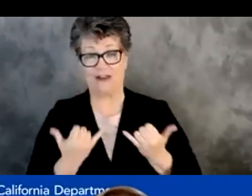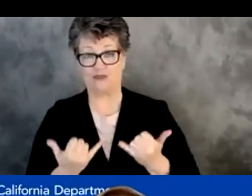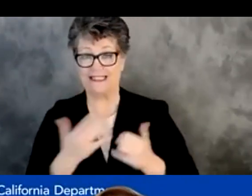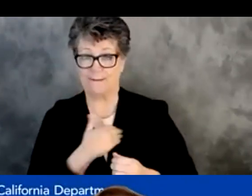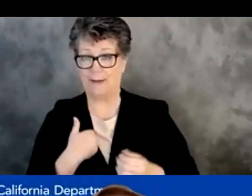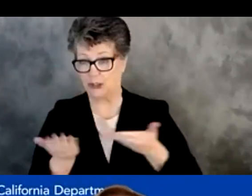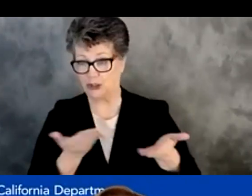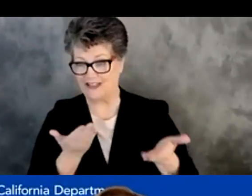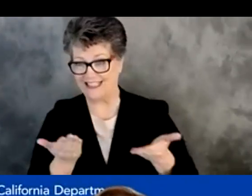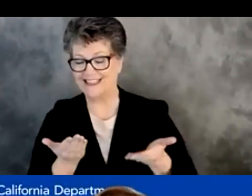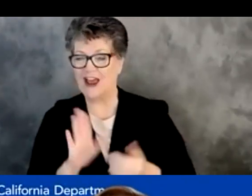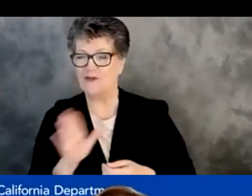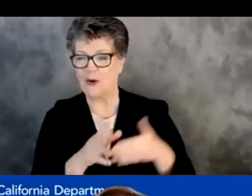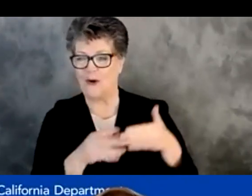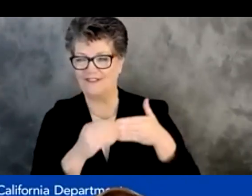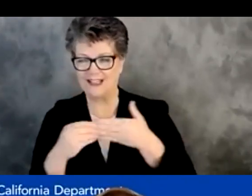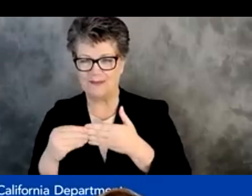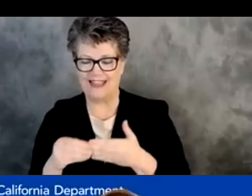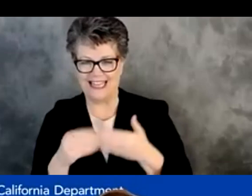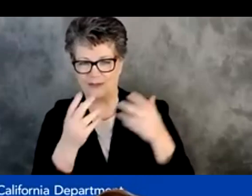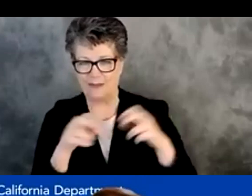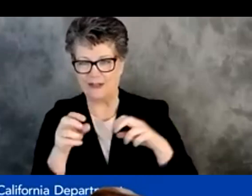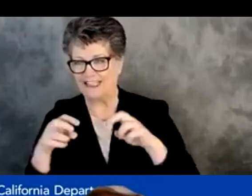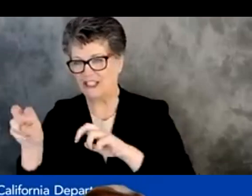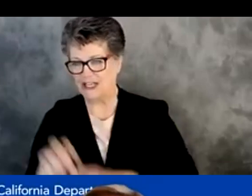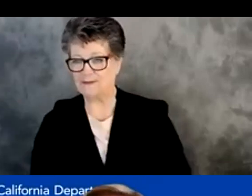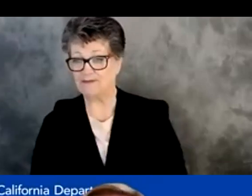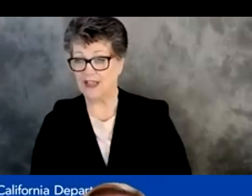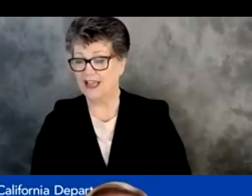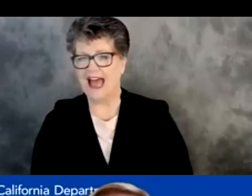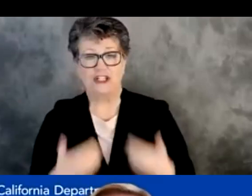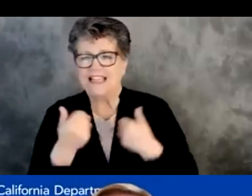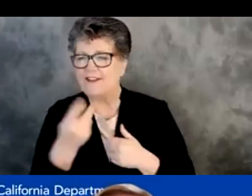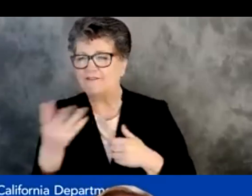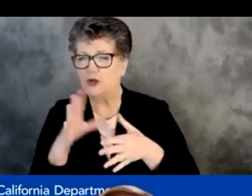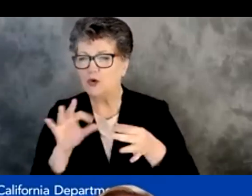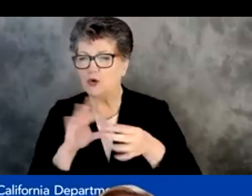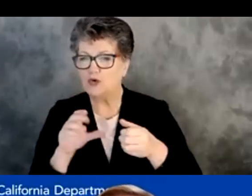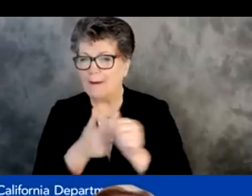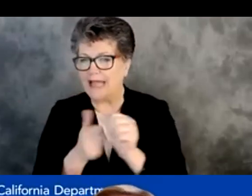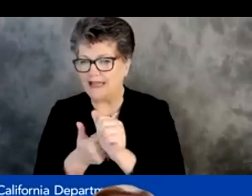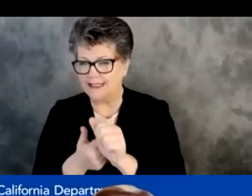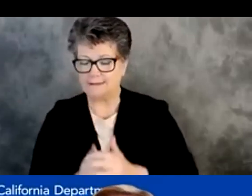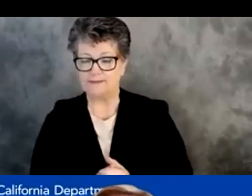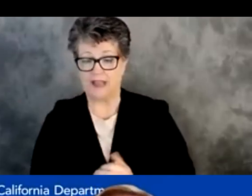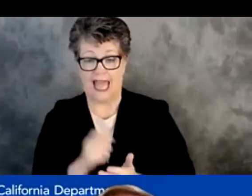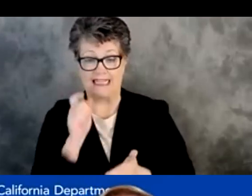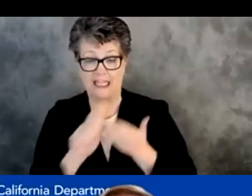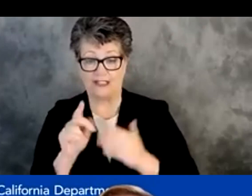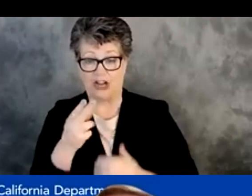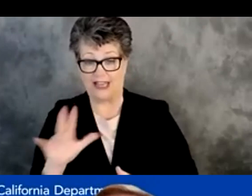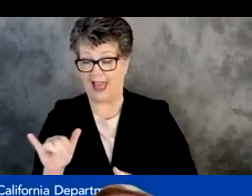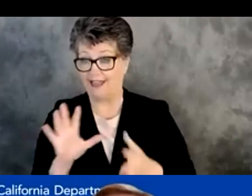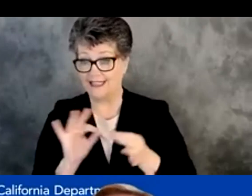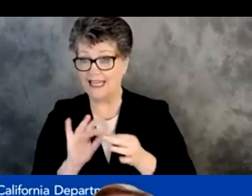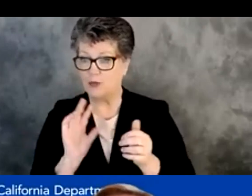service and for your flexibility as we've been transitioning. I just have a few updates for the group. As Secretary Galley said, we're